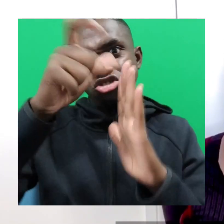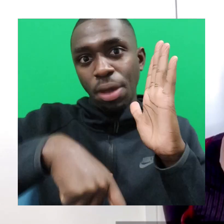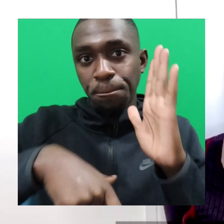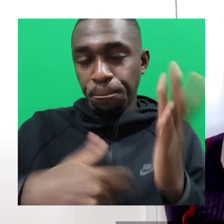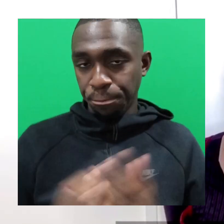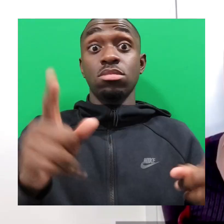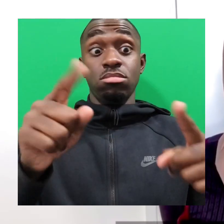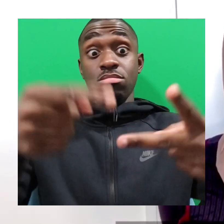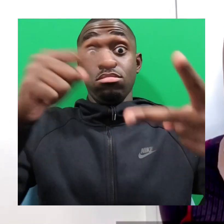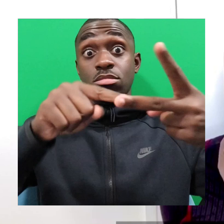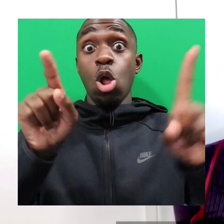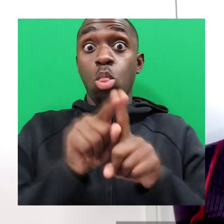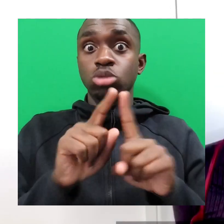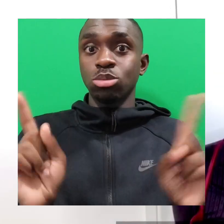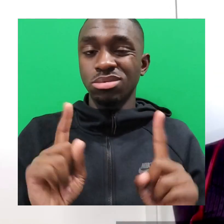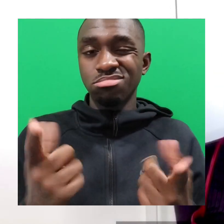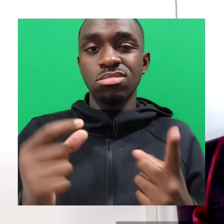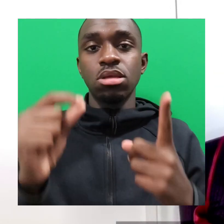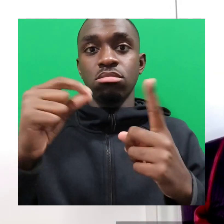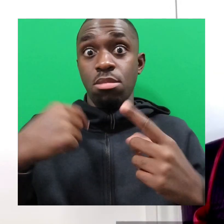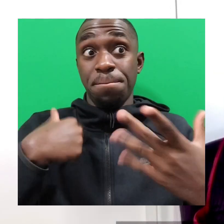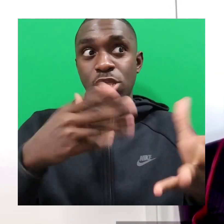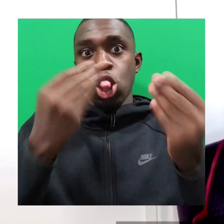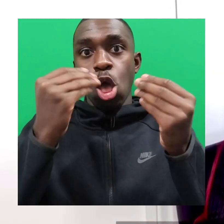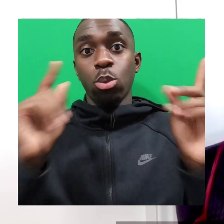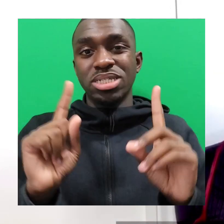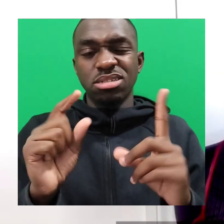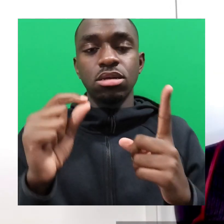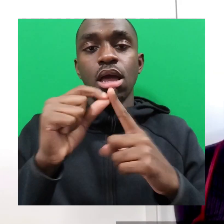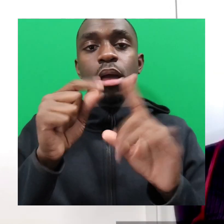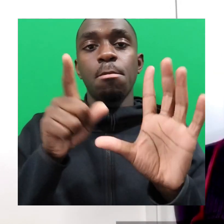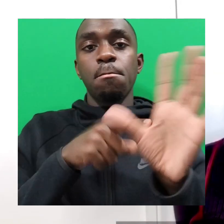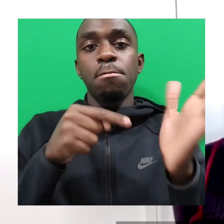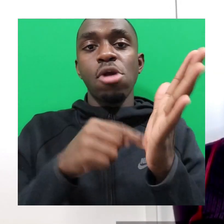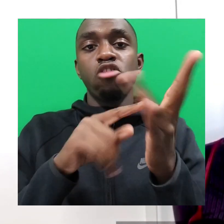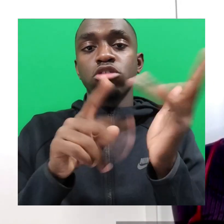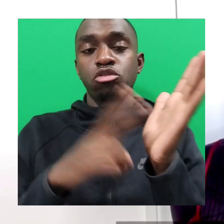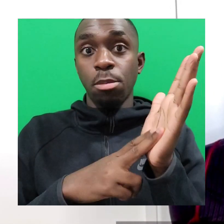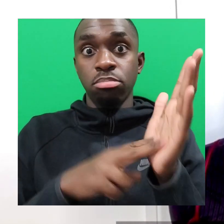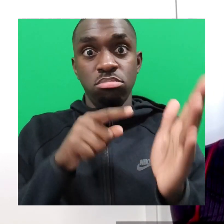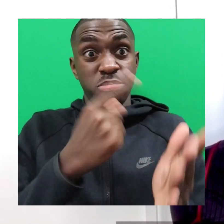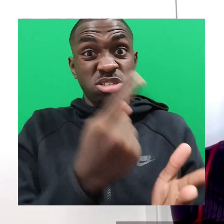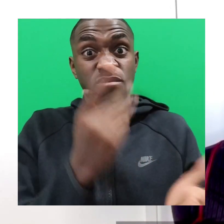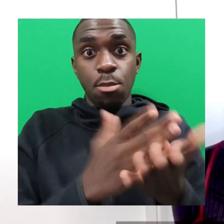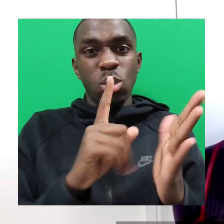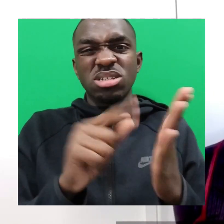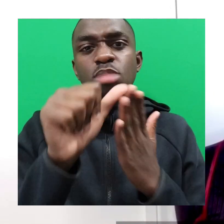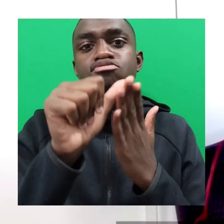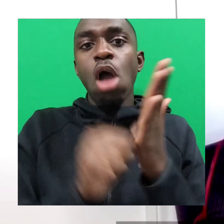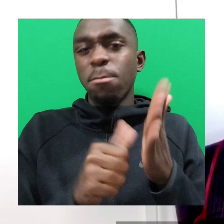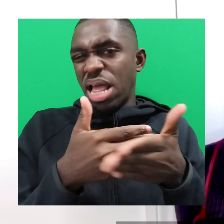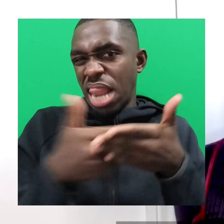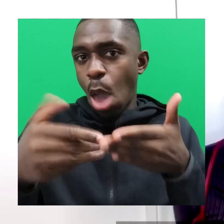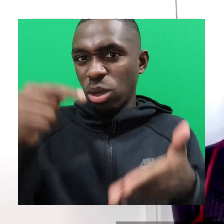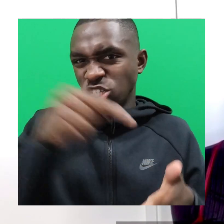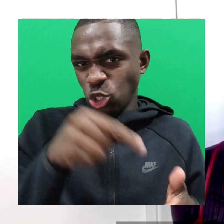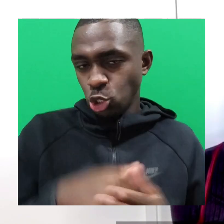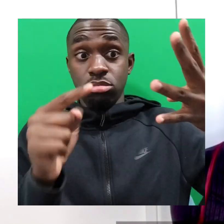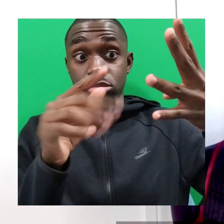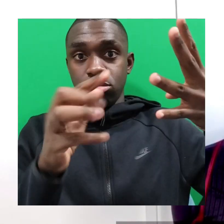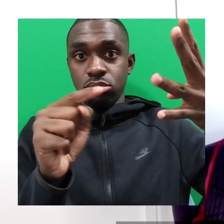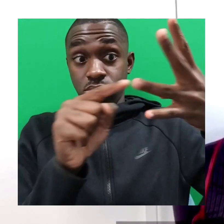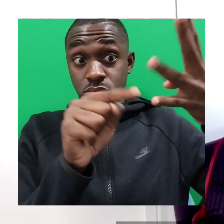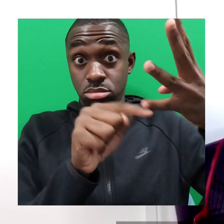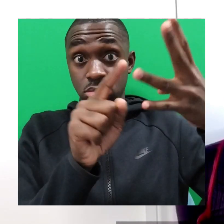or twice and boom, I got it. But like coding for me just took so long to grasp. It did not come to me very easy.